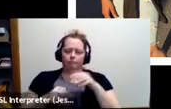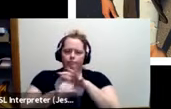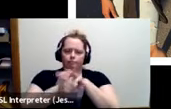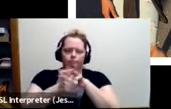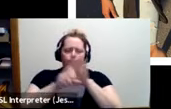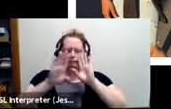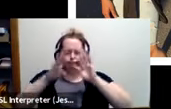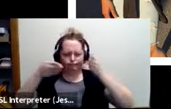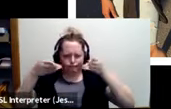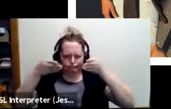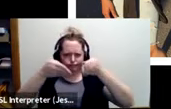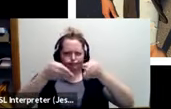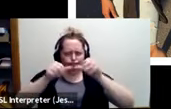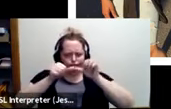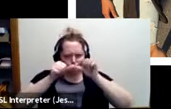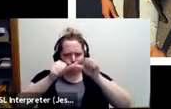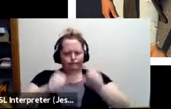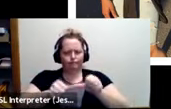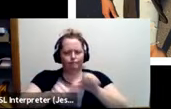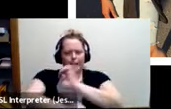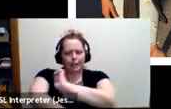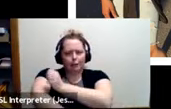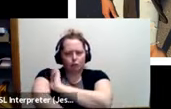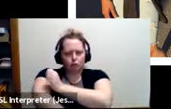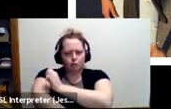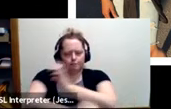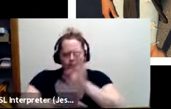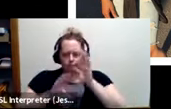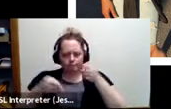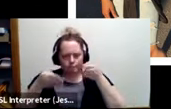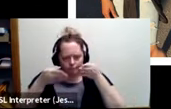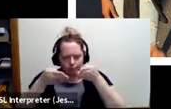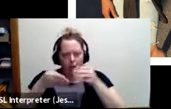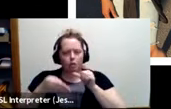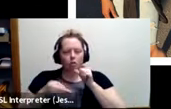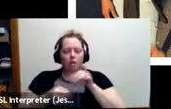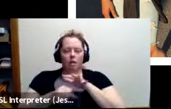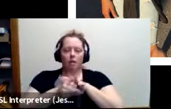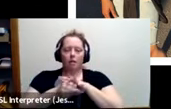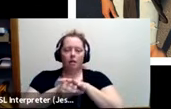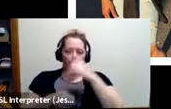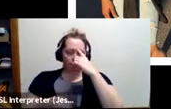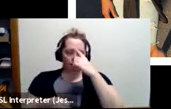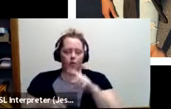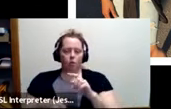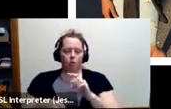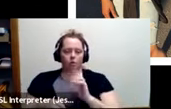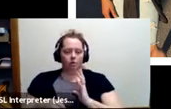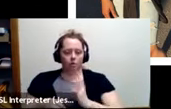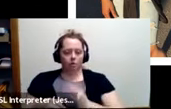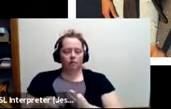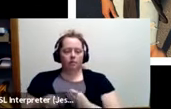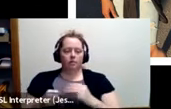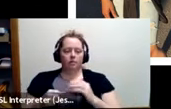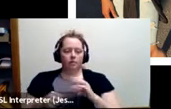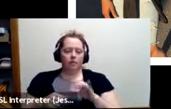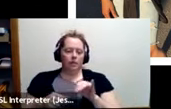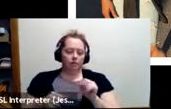other communities, specifically cisgender communities. And I challenge my